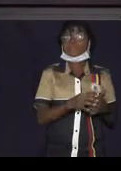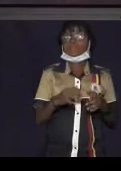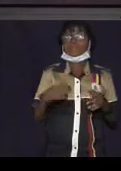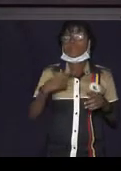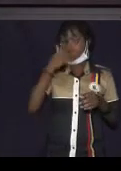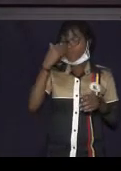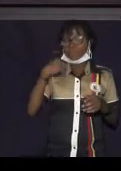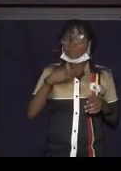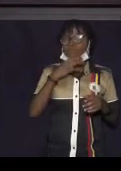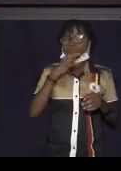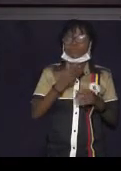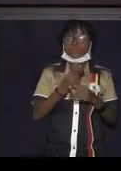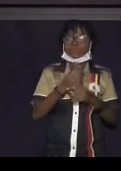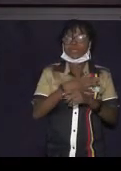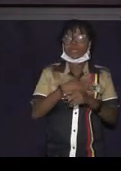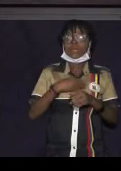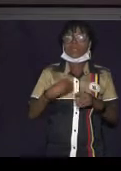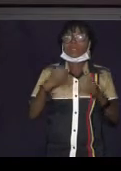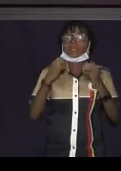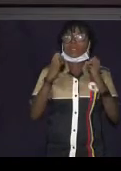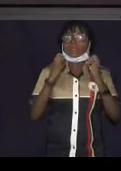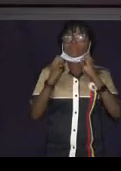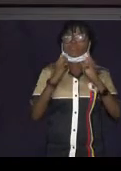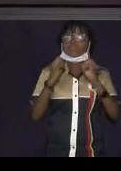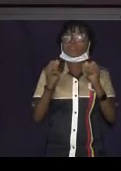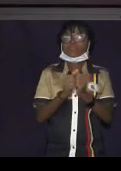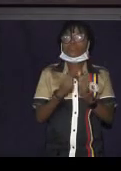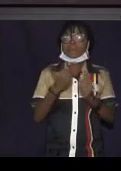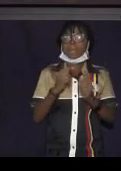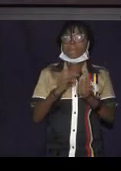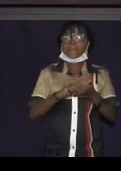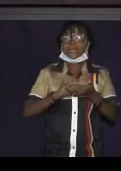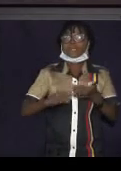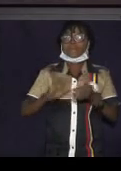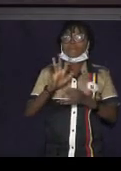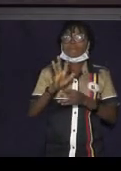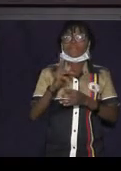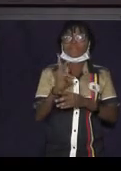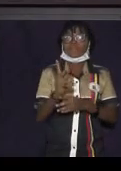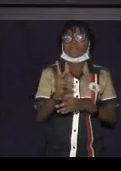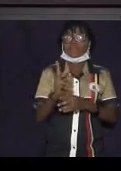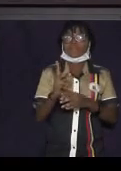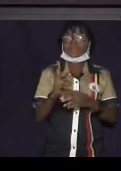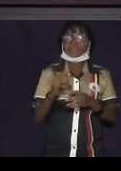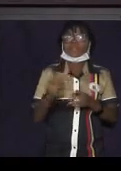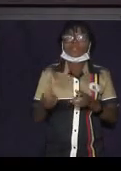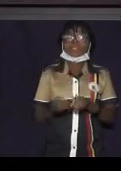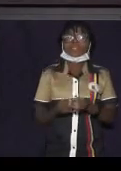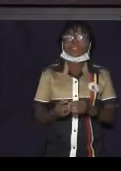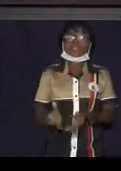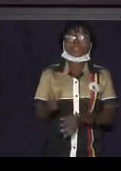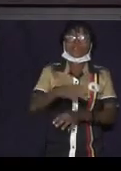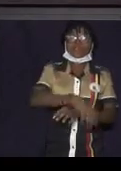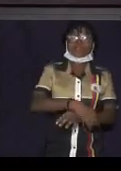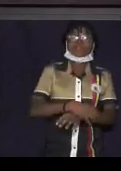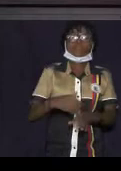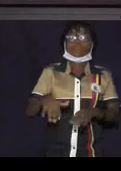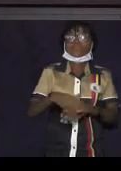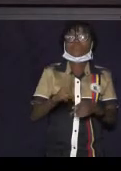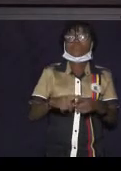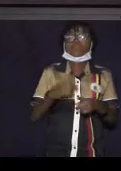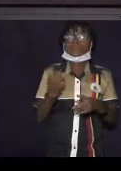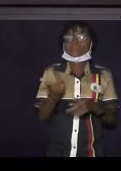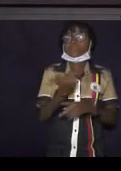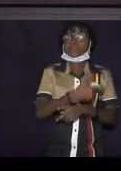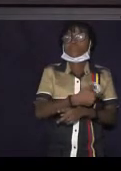begin an expression with plus. So this minus 5k, the negative 5k, has crossed over to the left and it is now